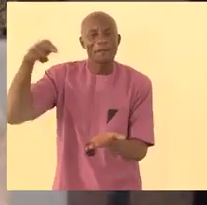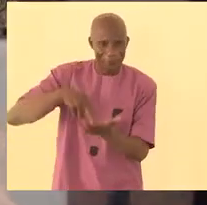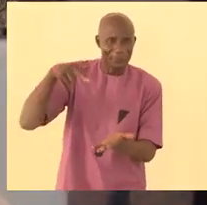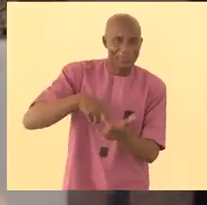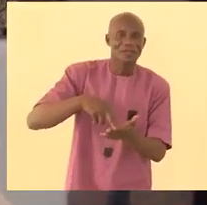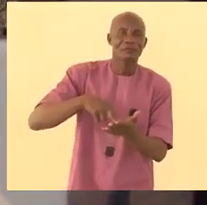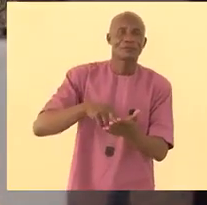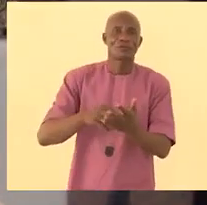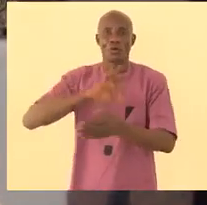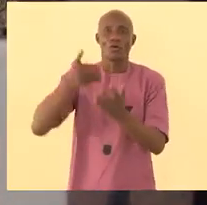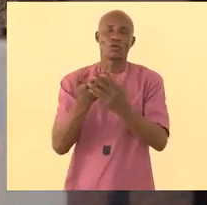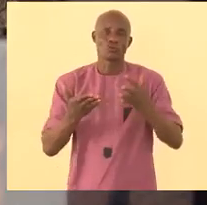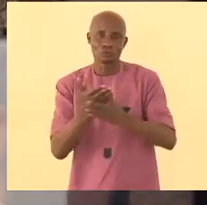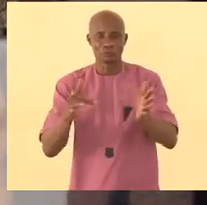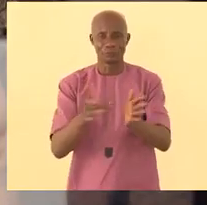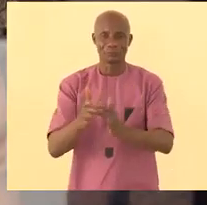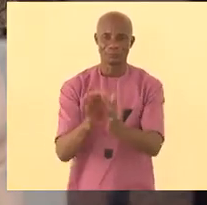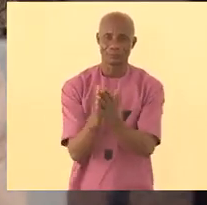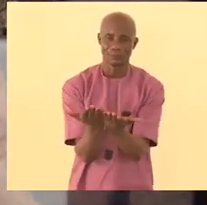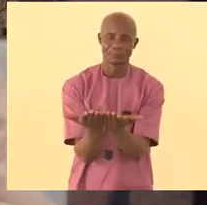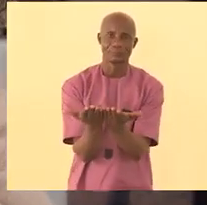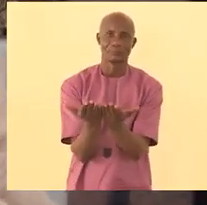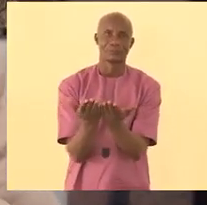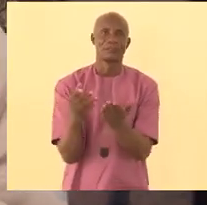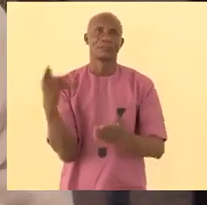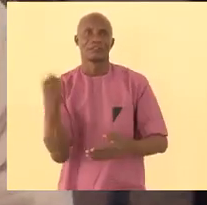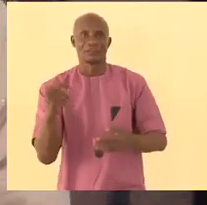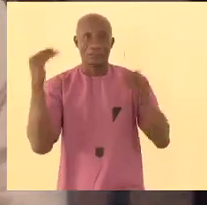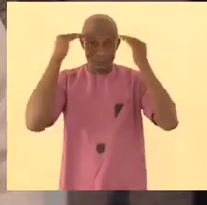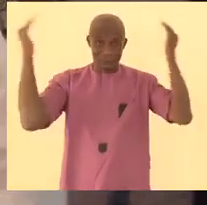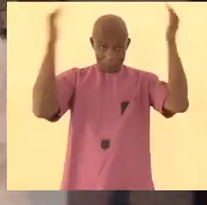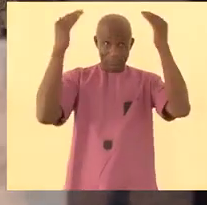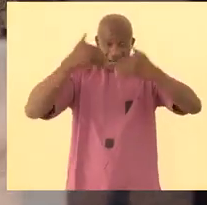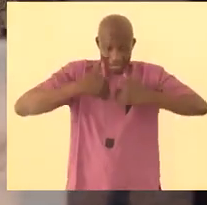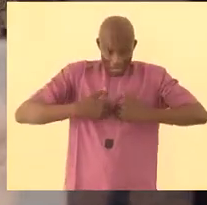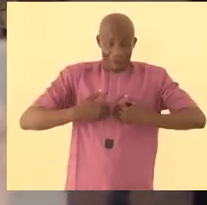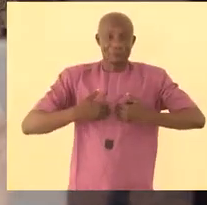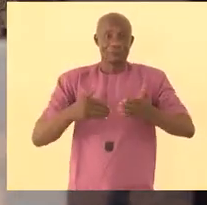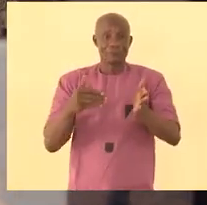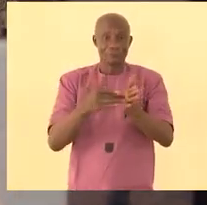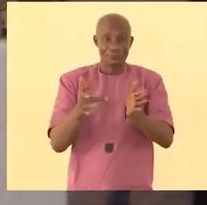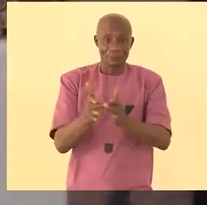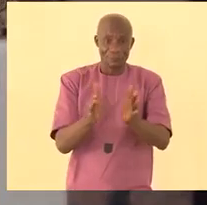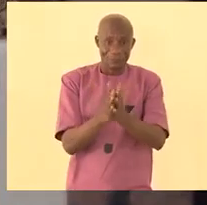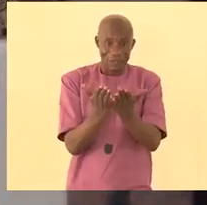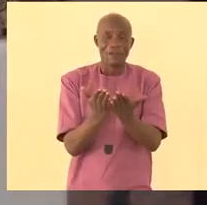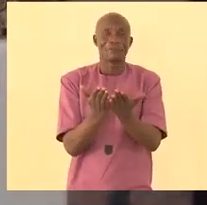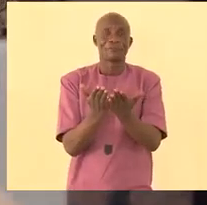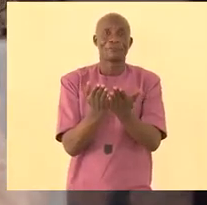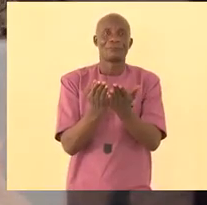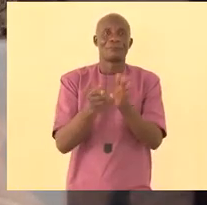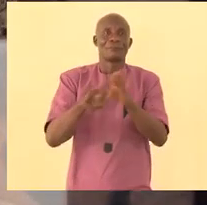repeated all through the Bible. So the Pope had a biblical backing for what he said. He didn't